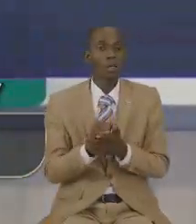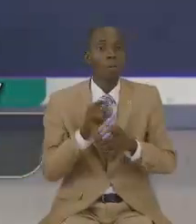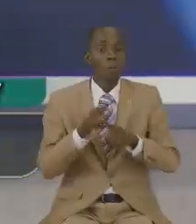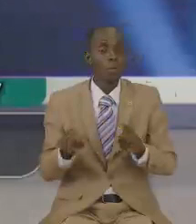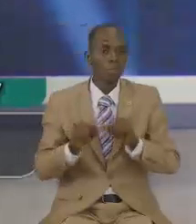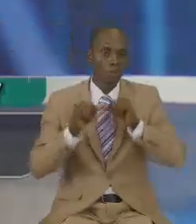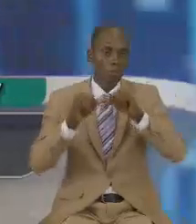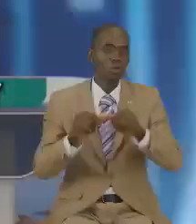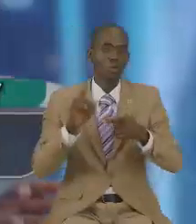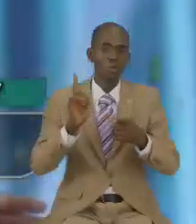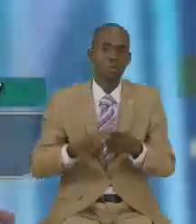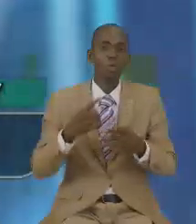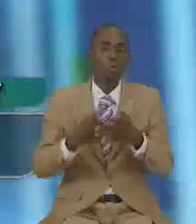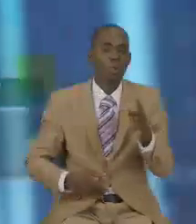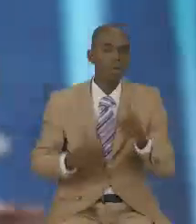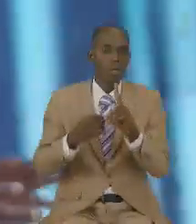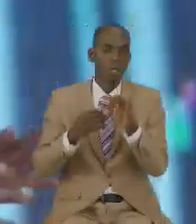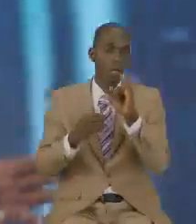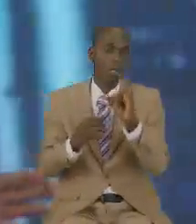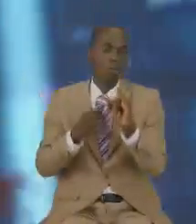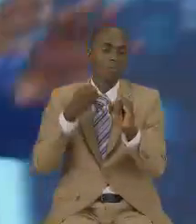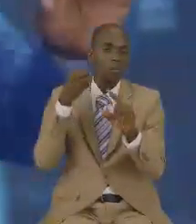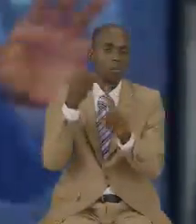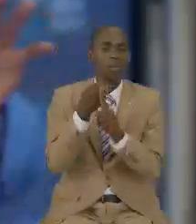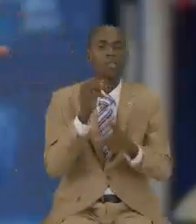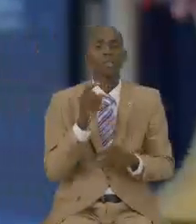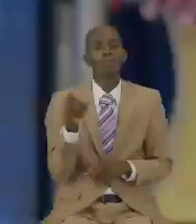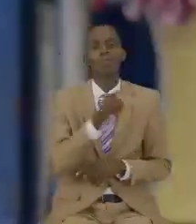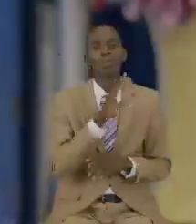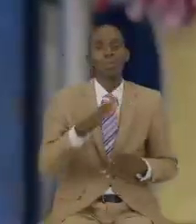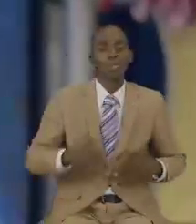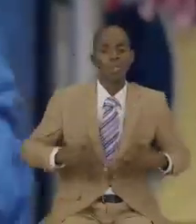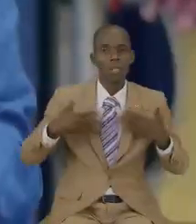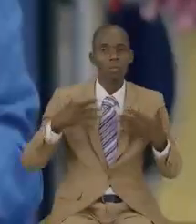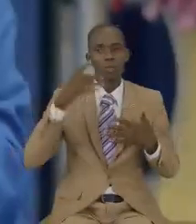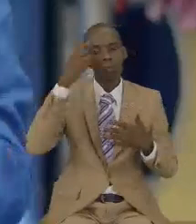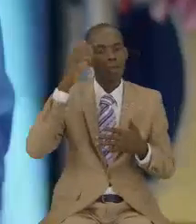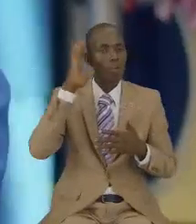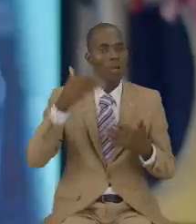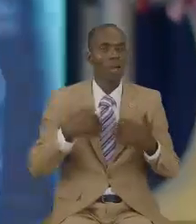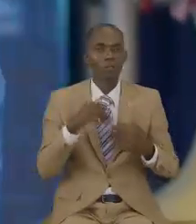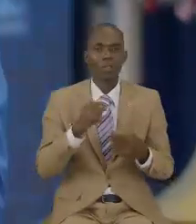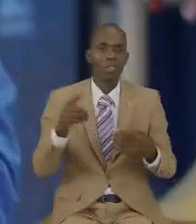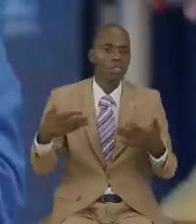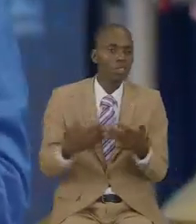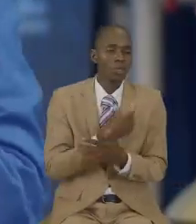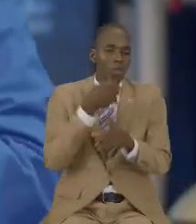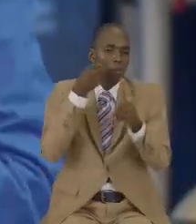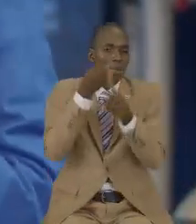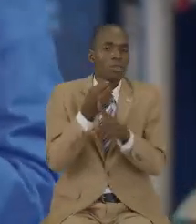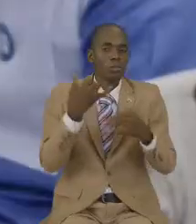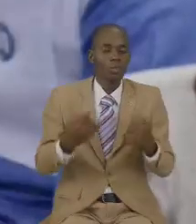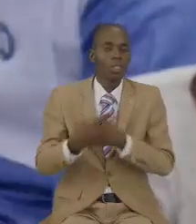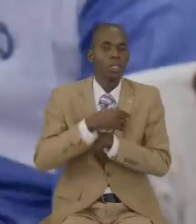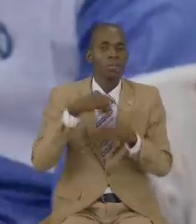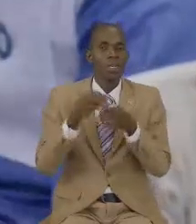you. Your life, your mind will have a new impartation today at this